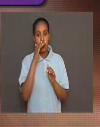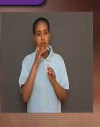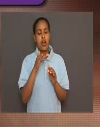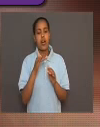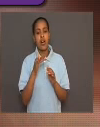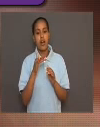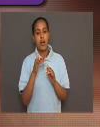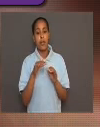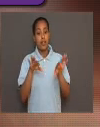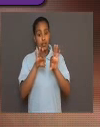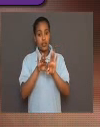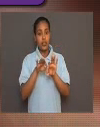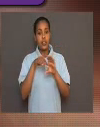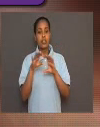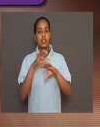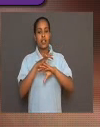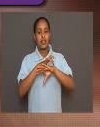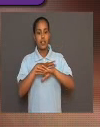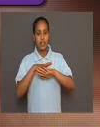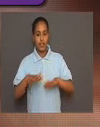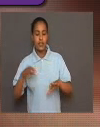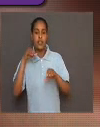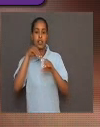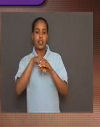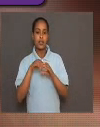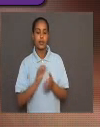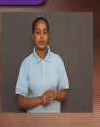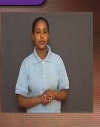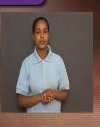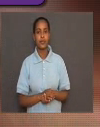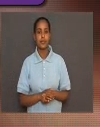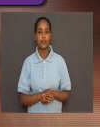abundance in the Earth's crust.